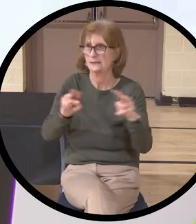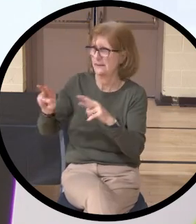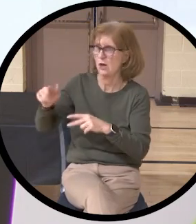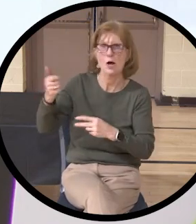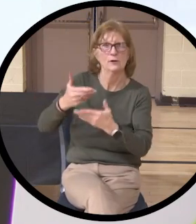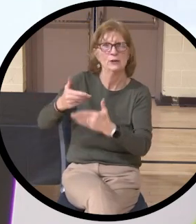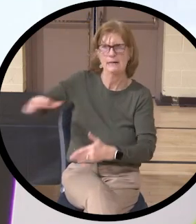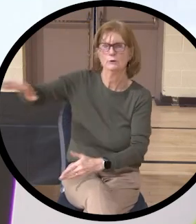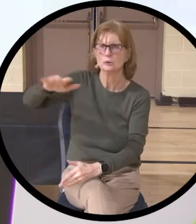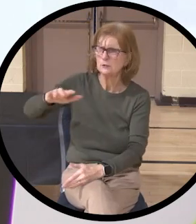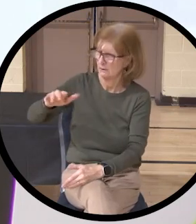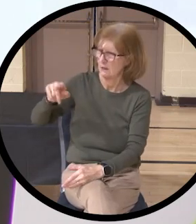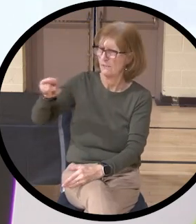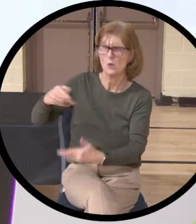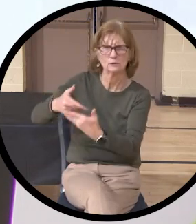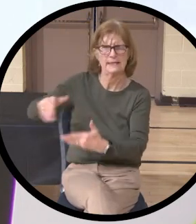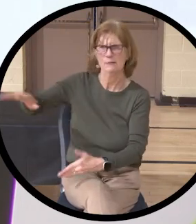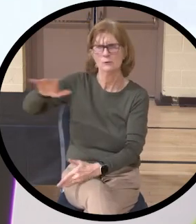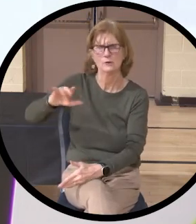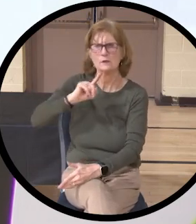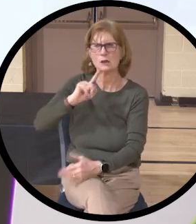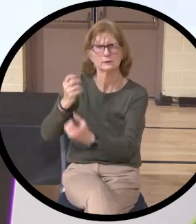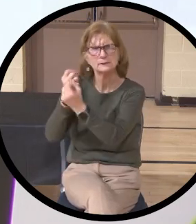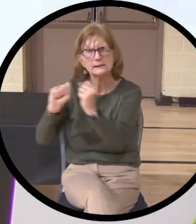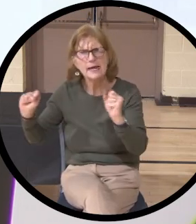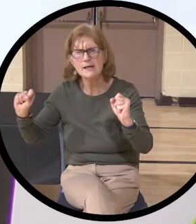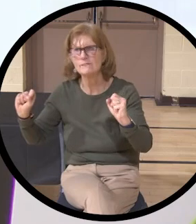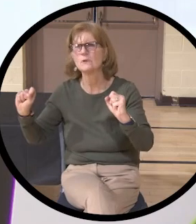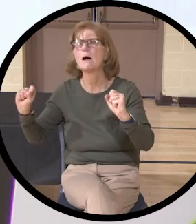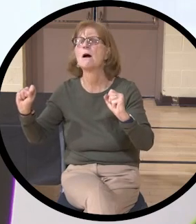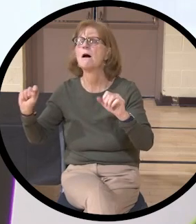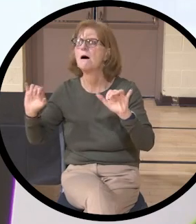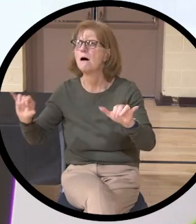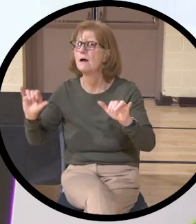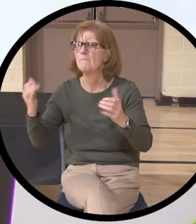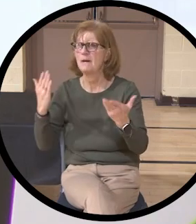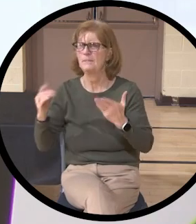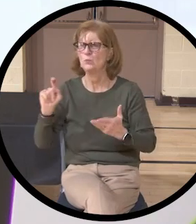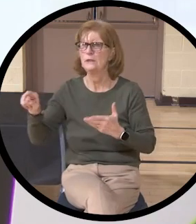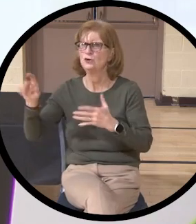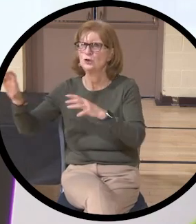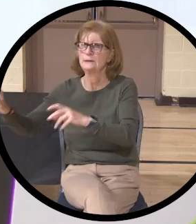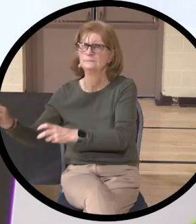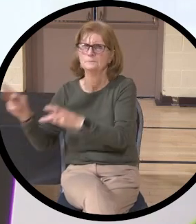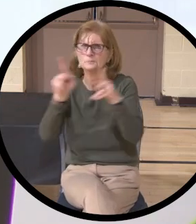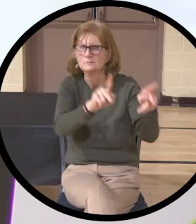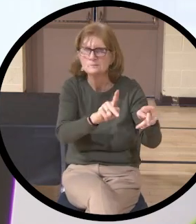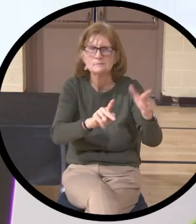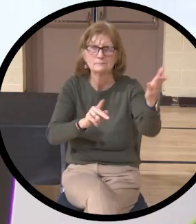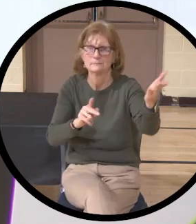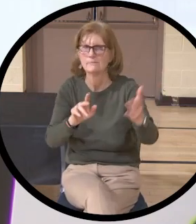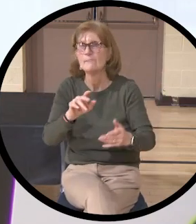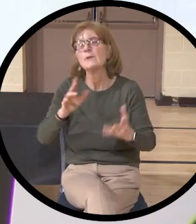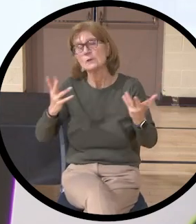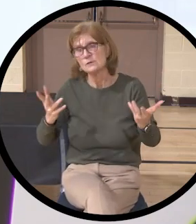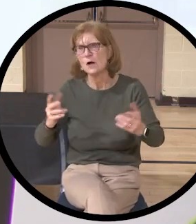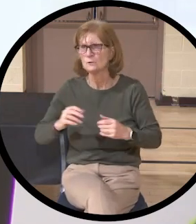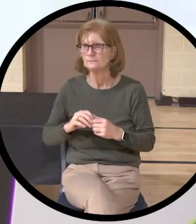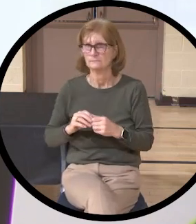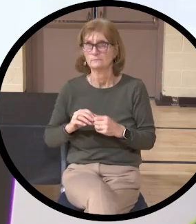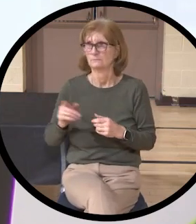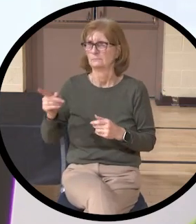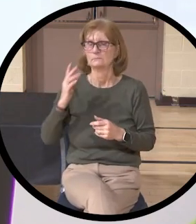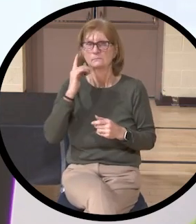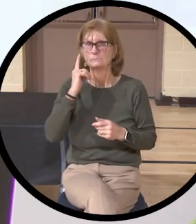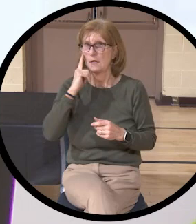improve safety and are starting to do them themselves and encourage them in other places. So I think, I think education is